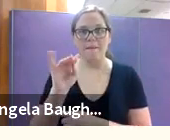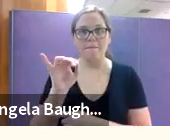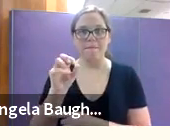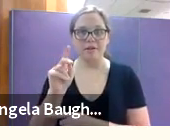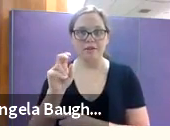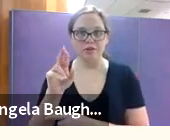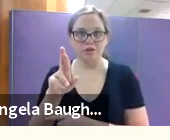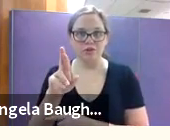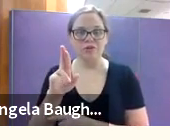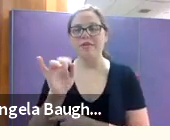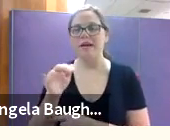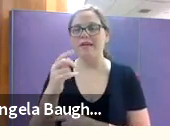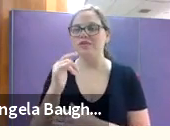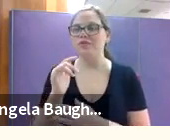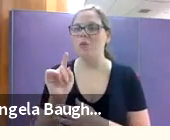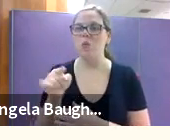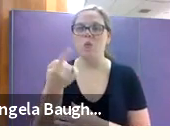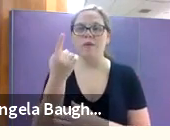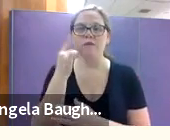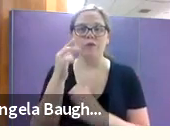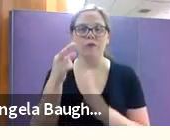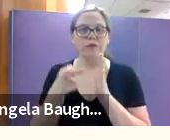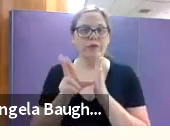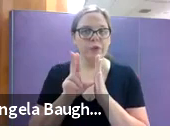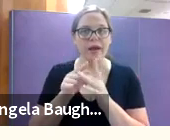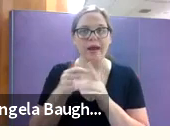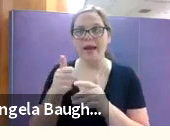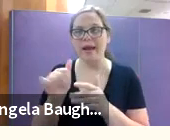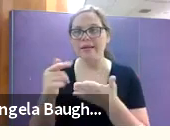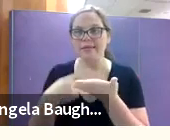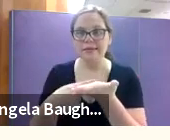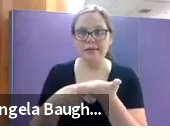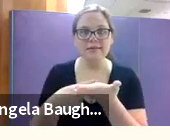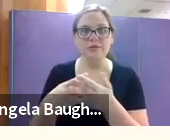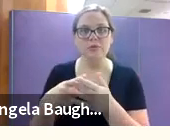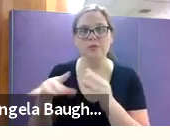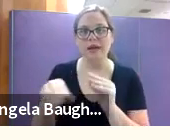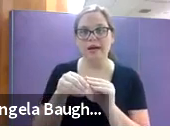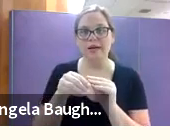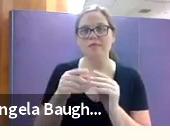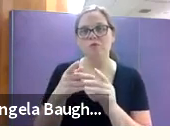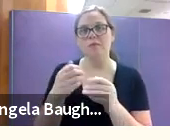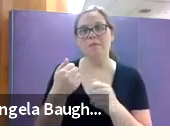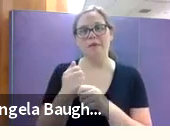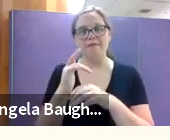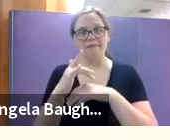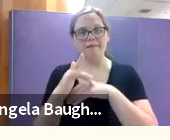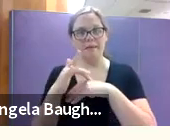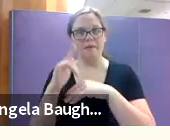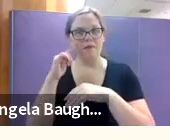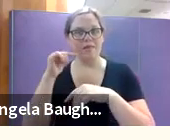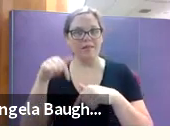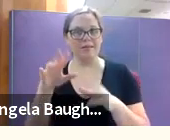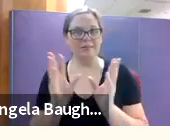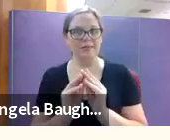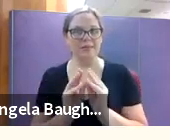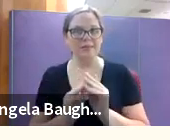is just for your review. If there was any discussion that needed to be had, I wanted to make this available for the meeting.